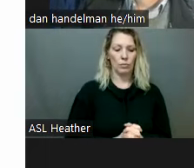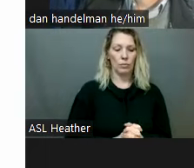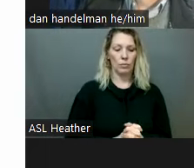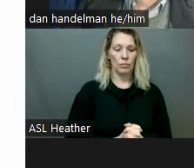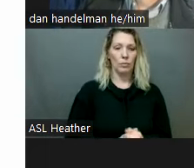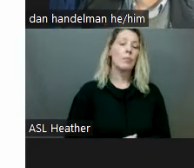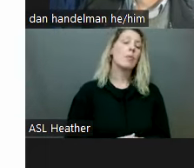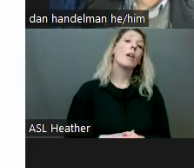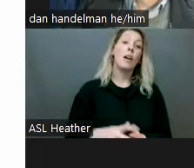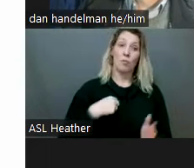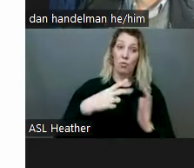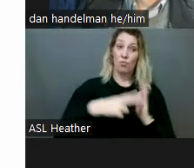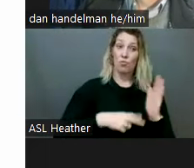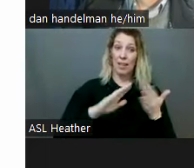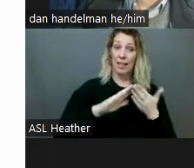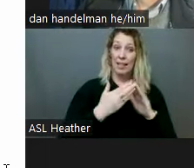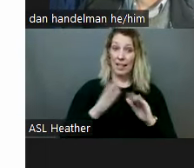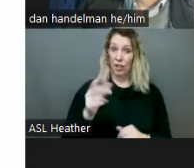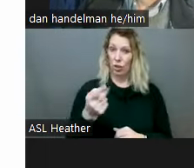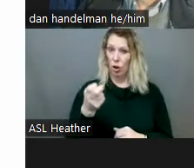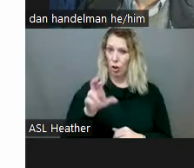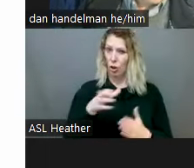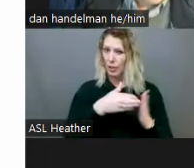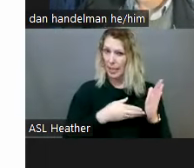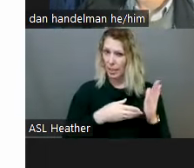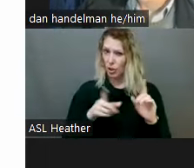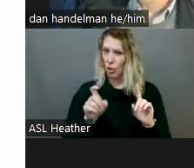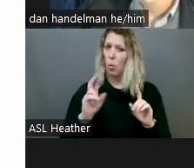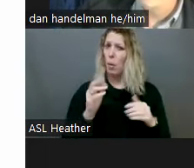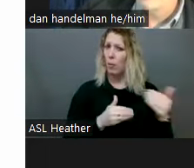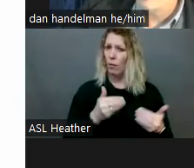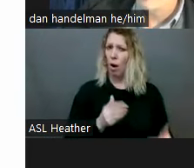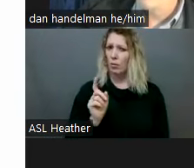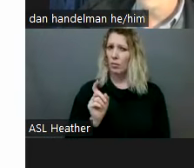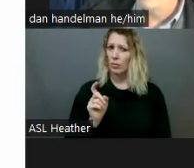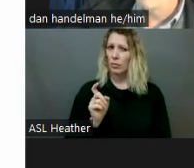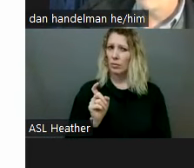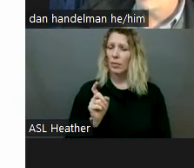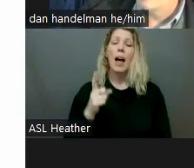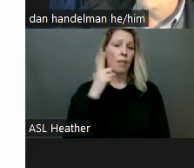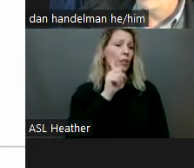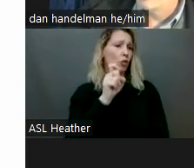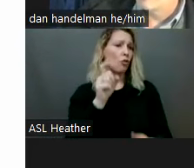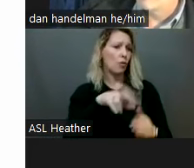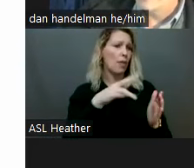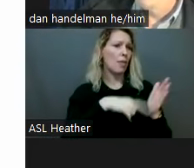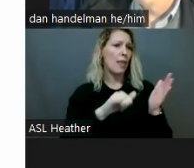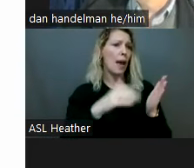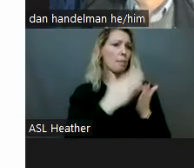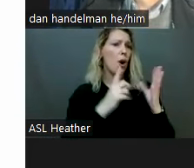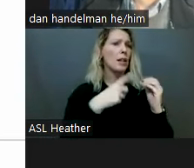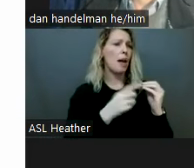Should I read the city charter sections or move on? I think you should read this part about our